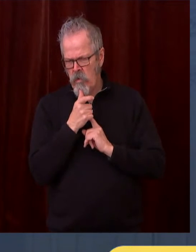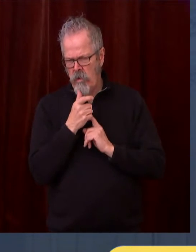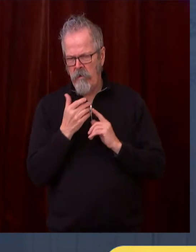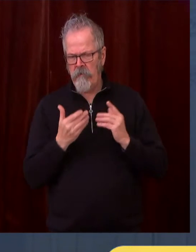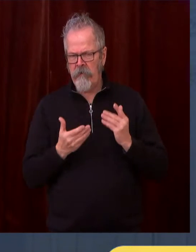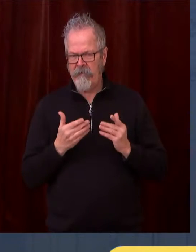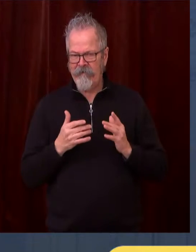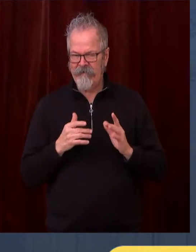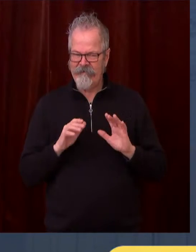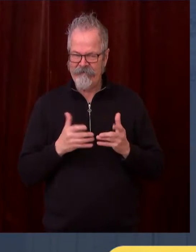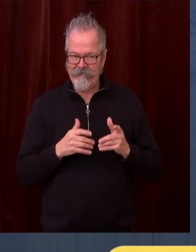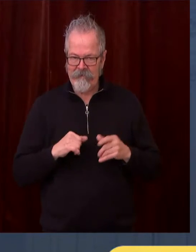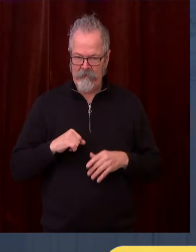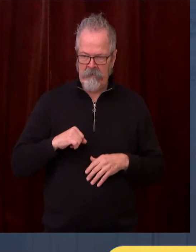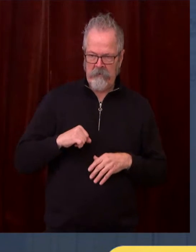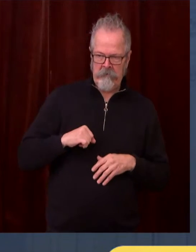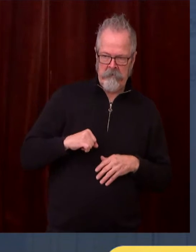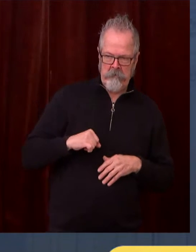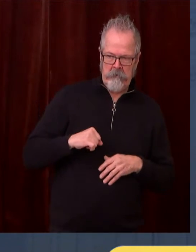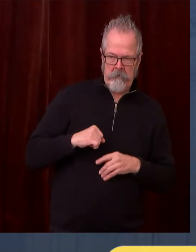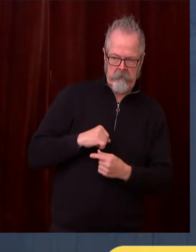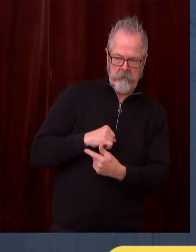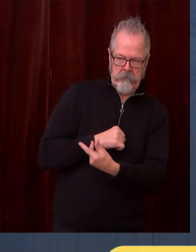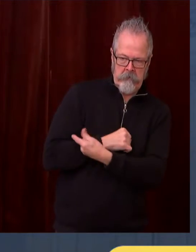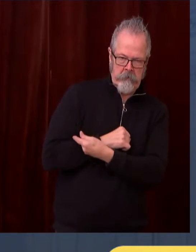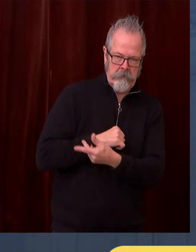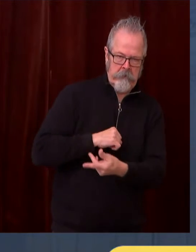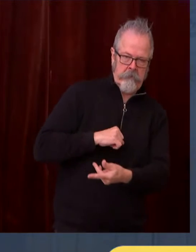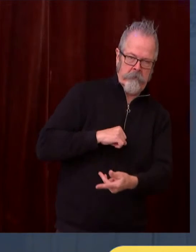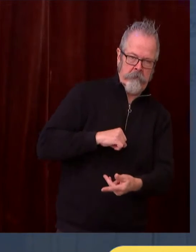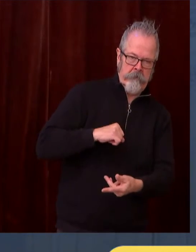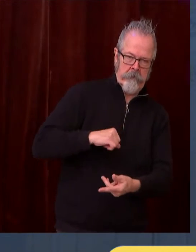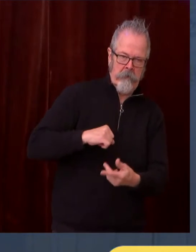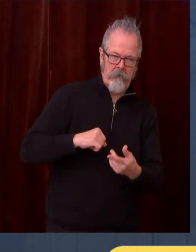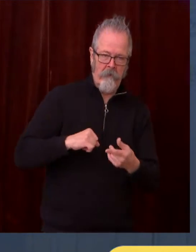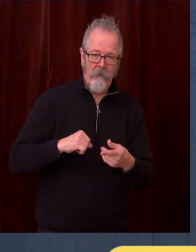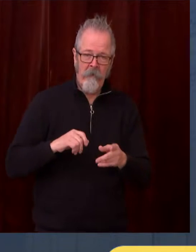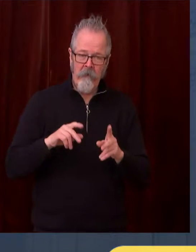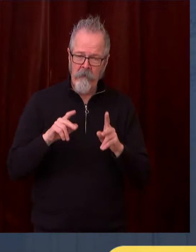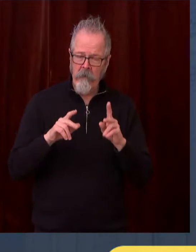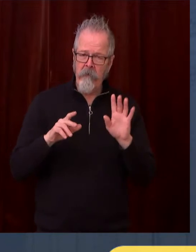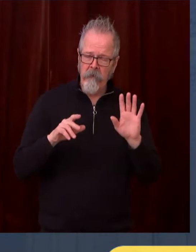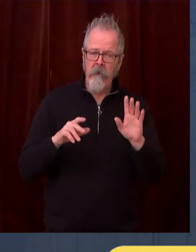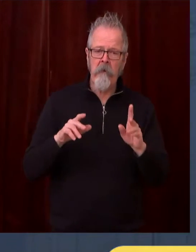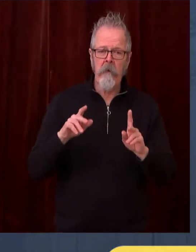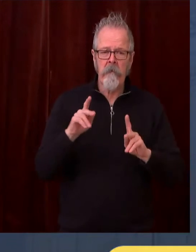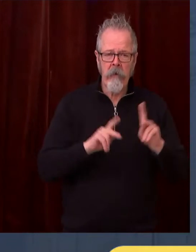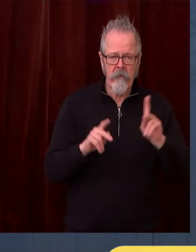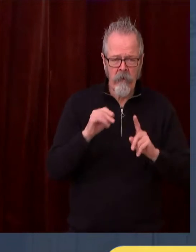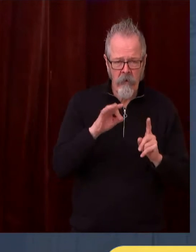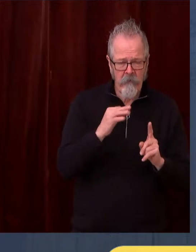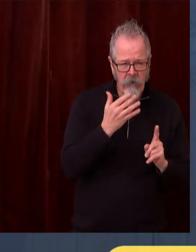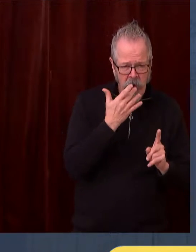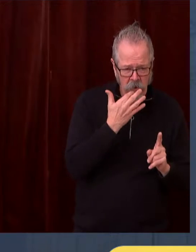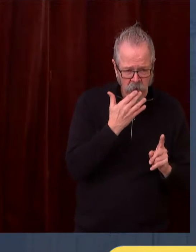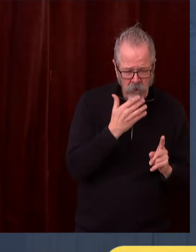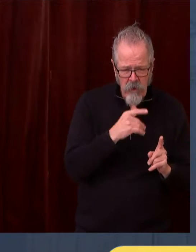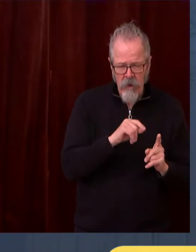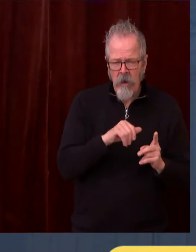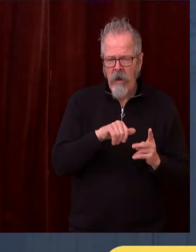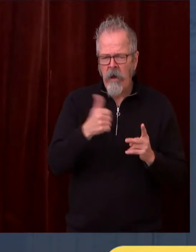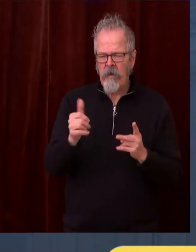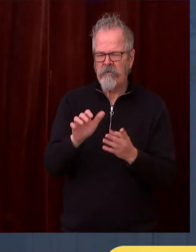about vaccines for very good reason, and also children, especially in light of the fact that most kids are not in